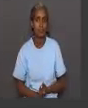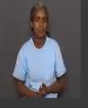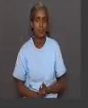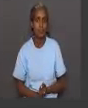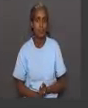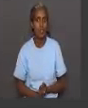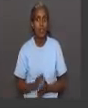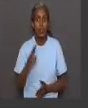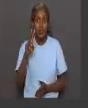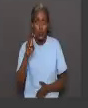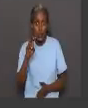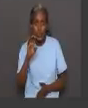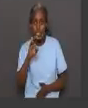centimeters.